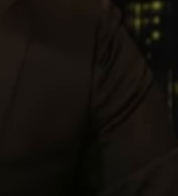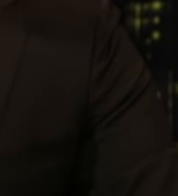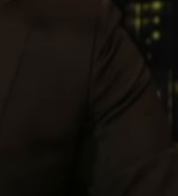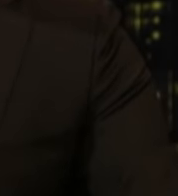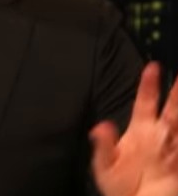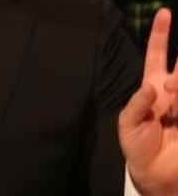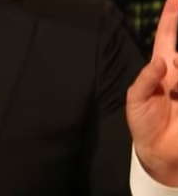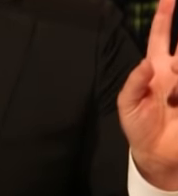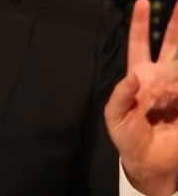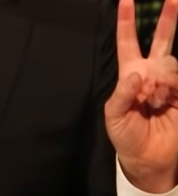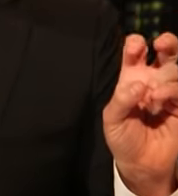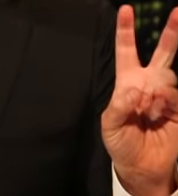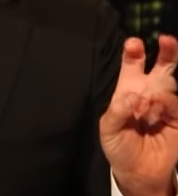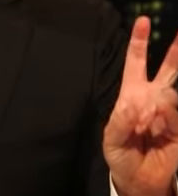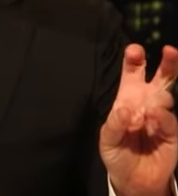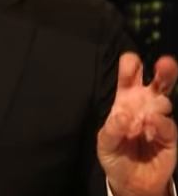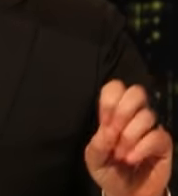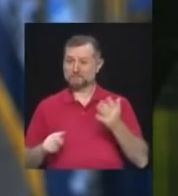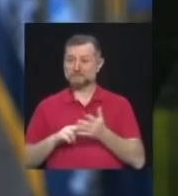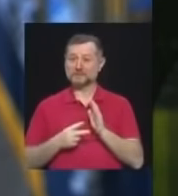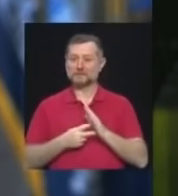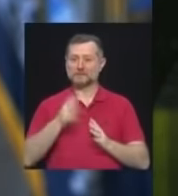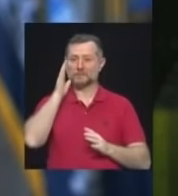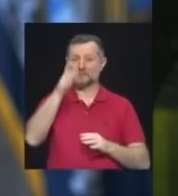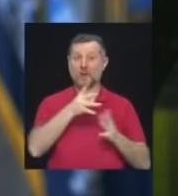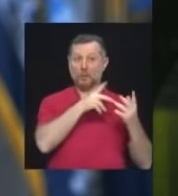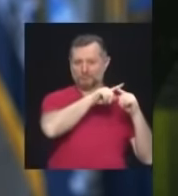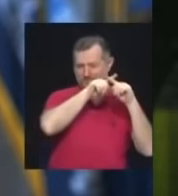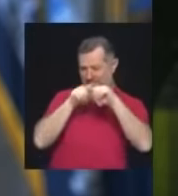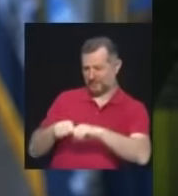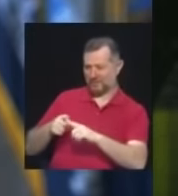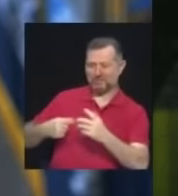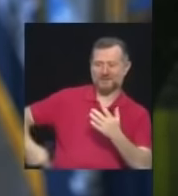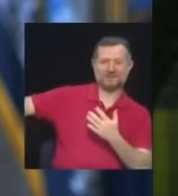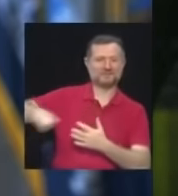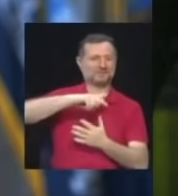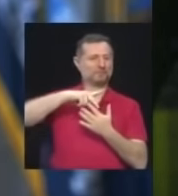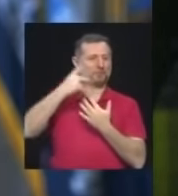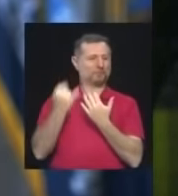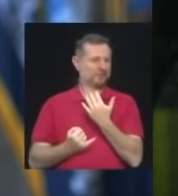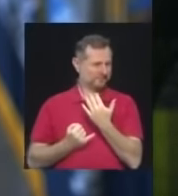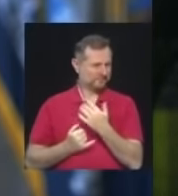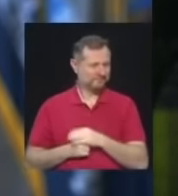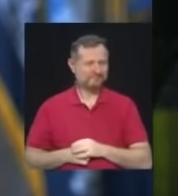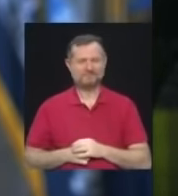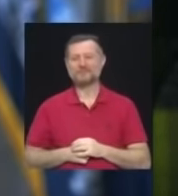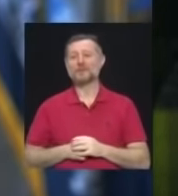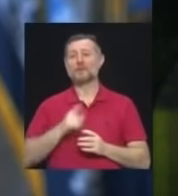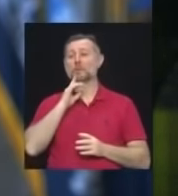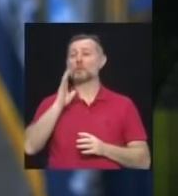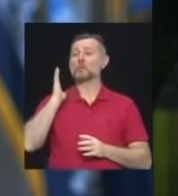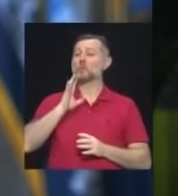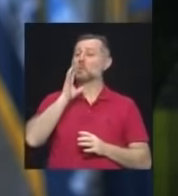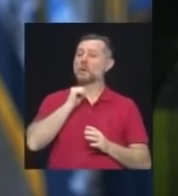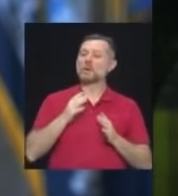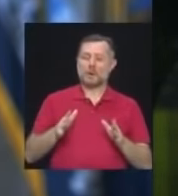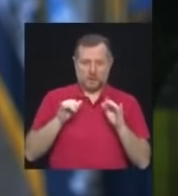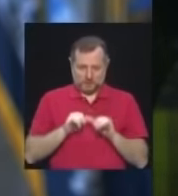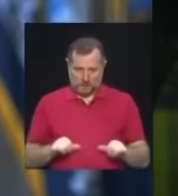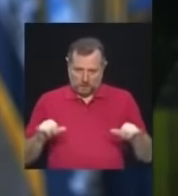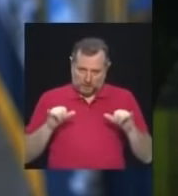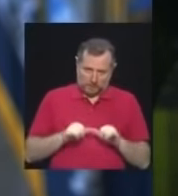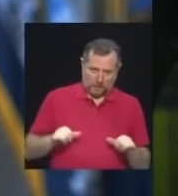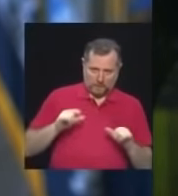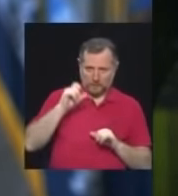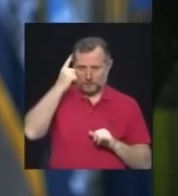governor who really, you know, made a difference. We cannot go back to the old days when government